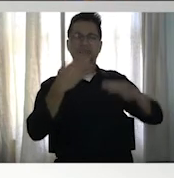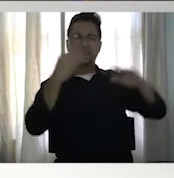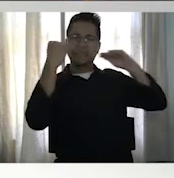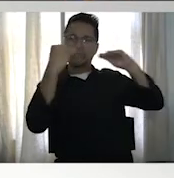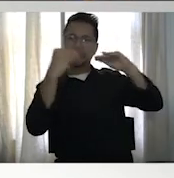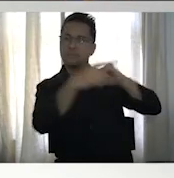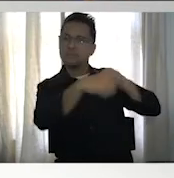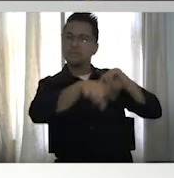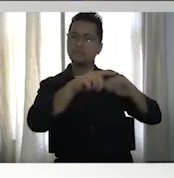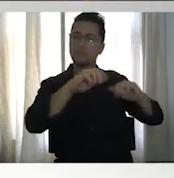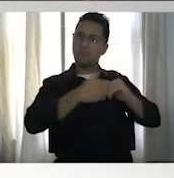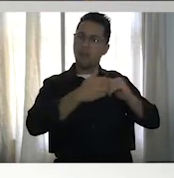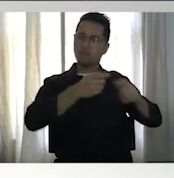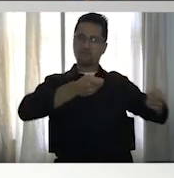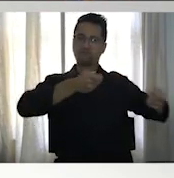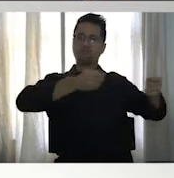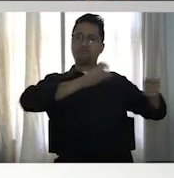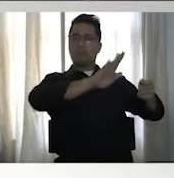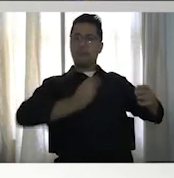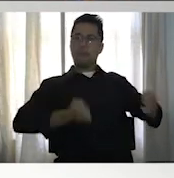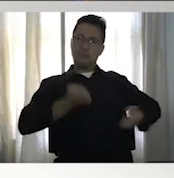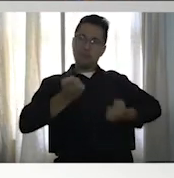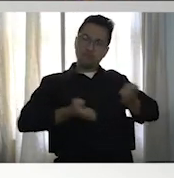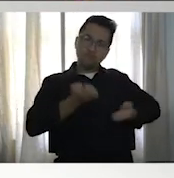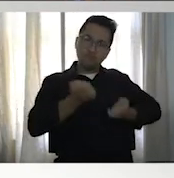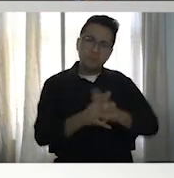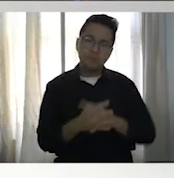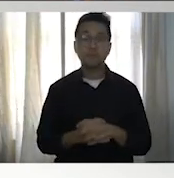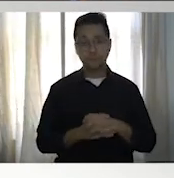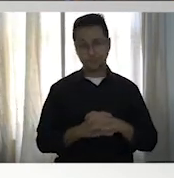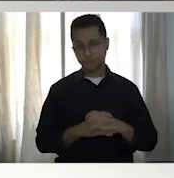to regulate. Yes.